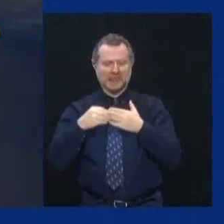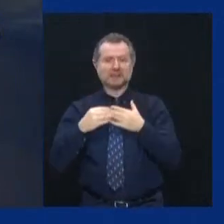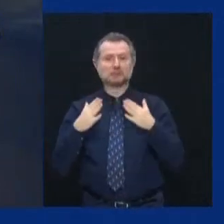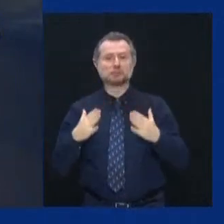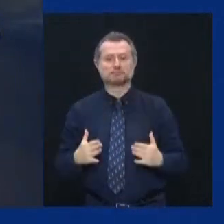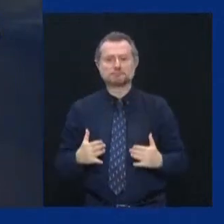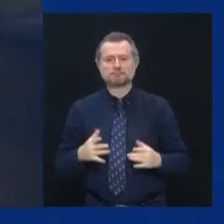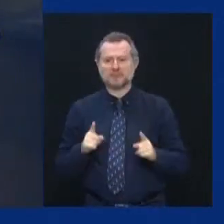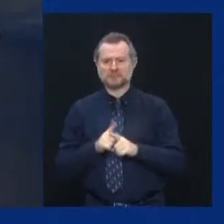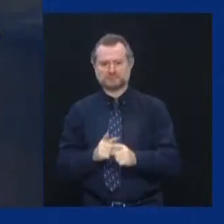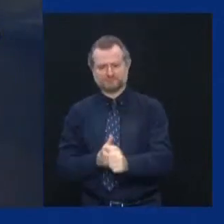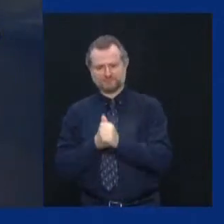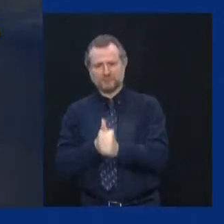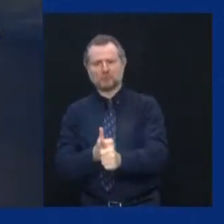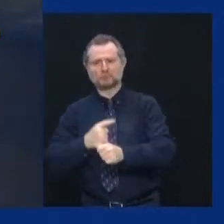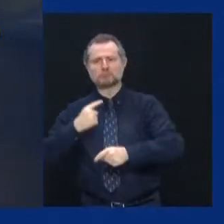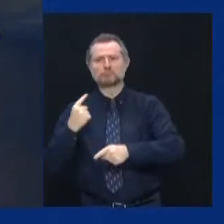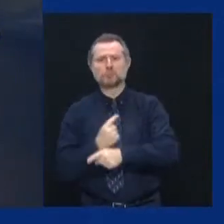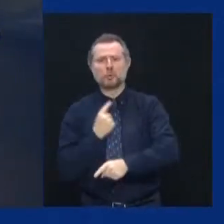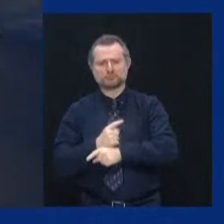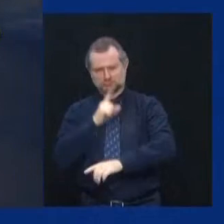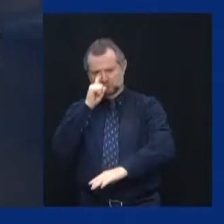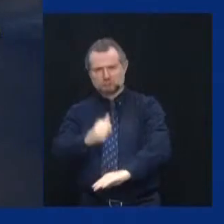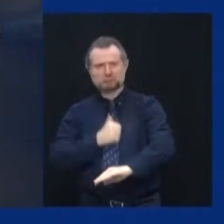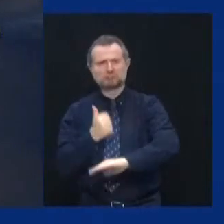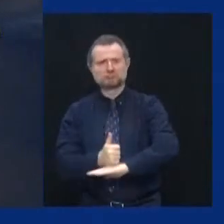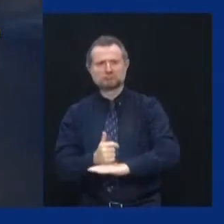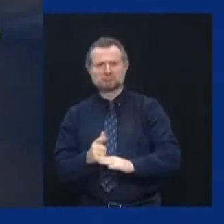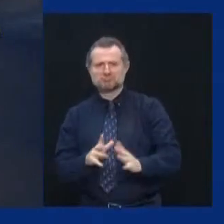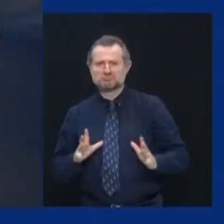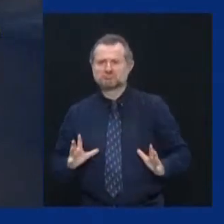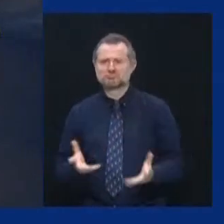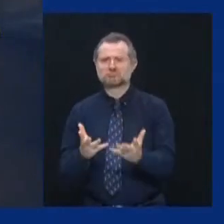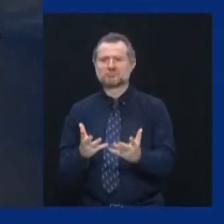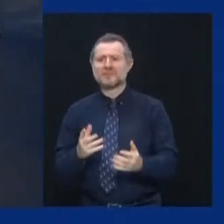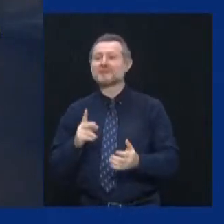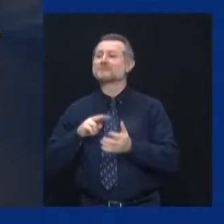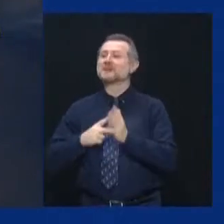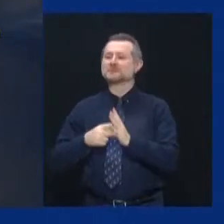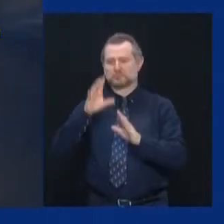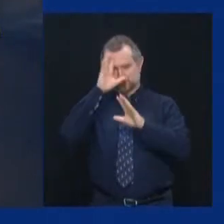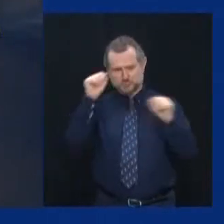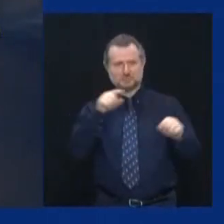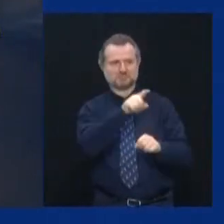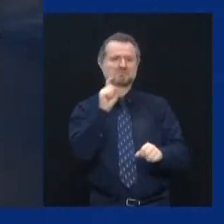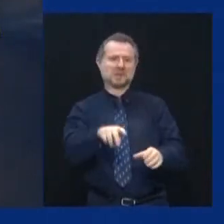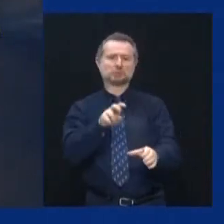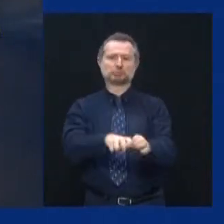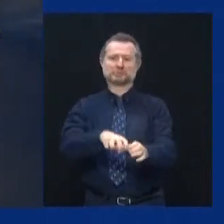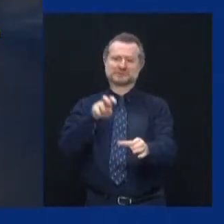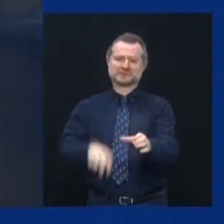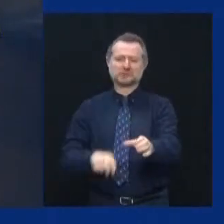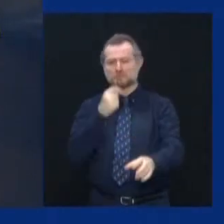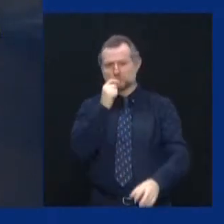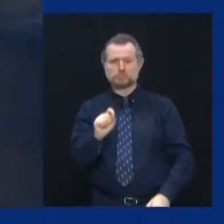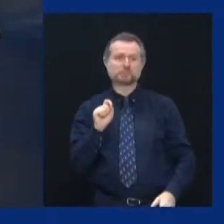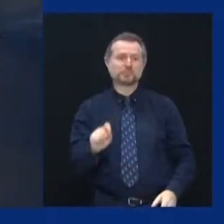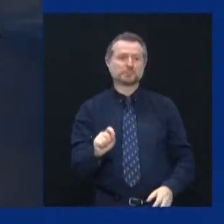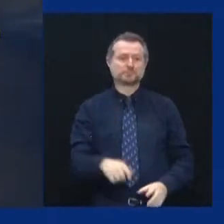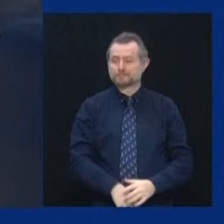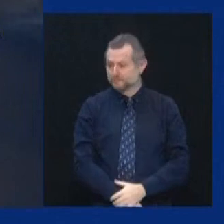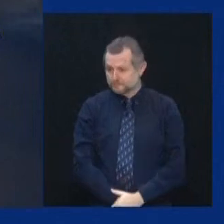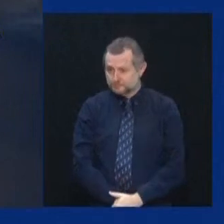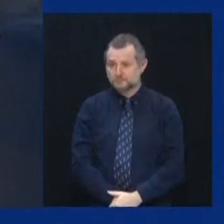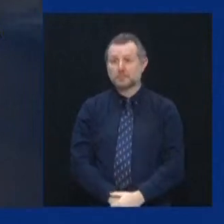leadership, and say, yes, this president should resign. The president should resign. Show